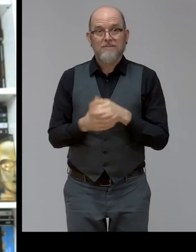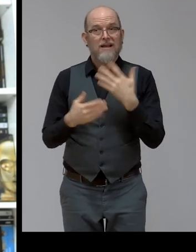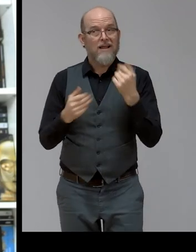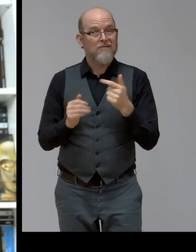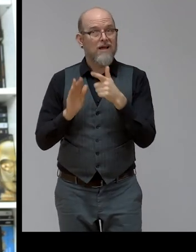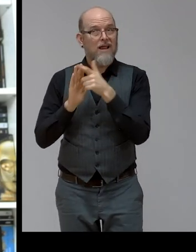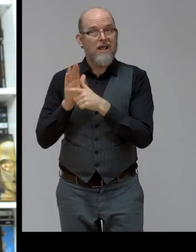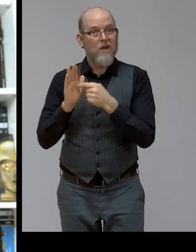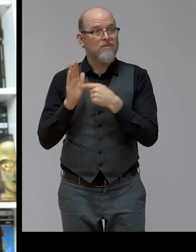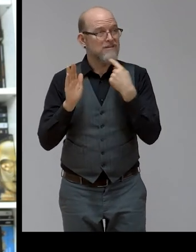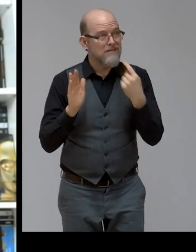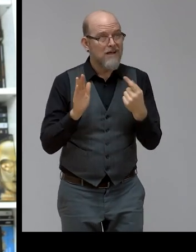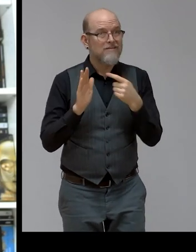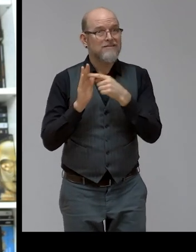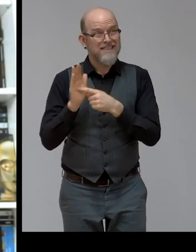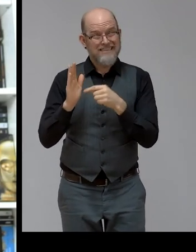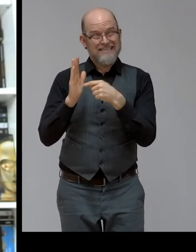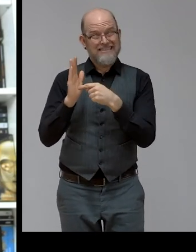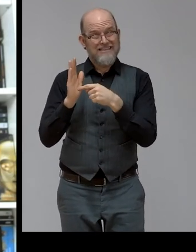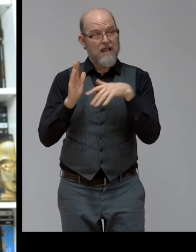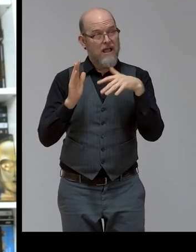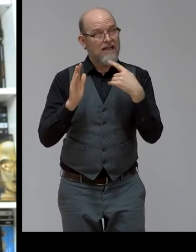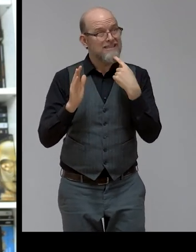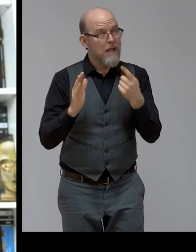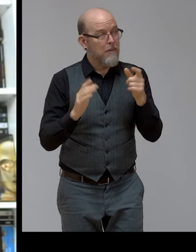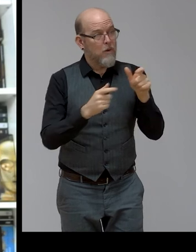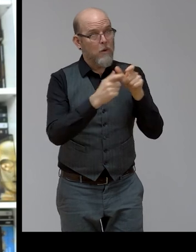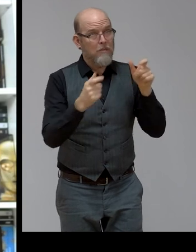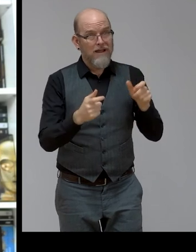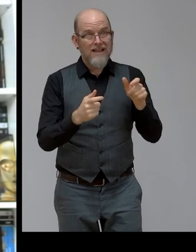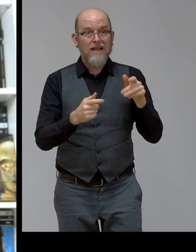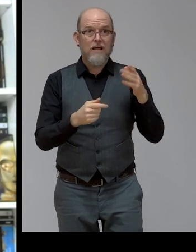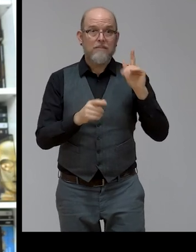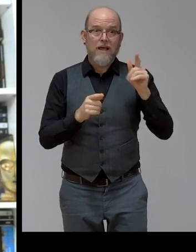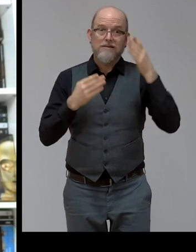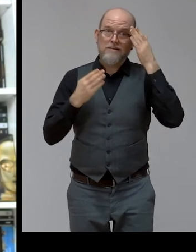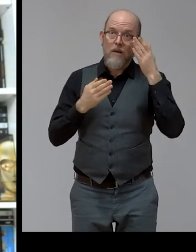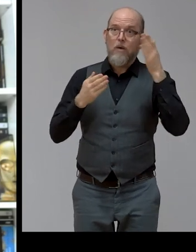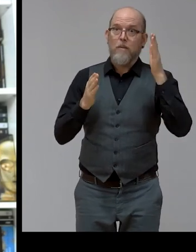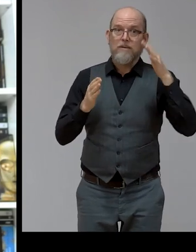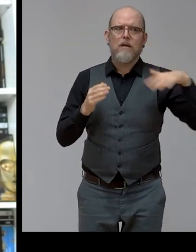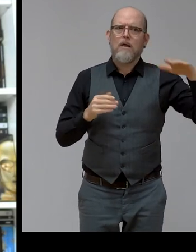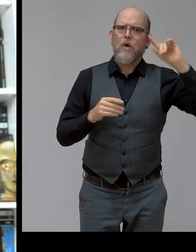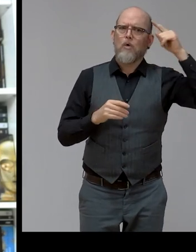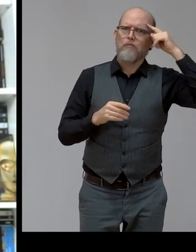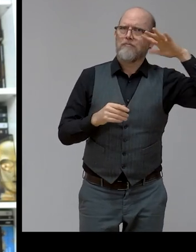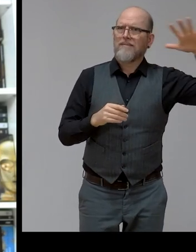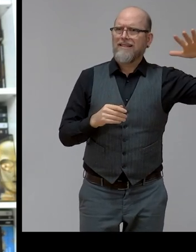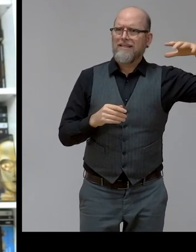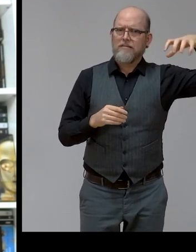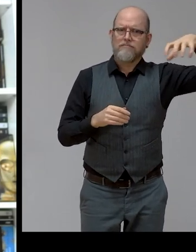that forces actually companies and public authorities to employ people with disabilities. Otherwise, they have to